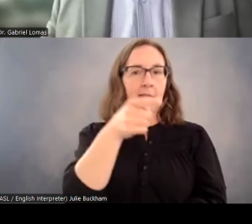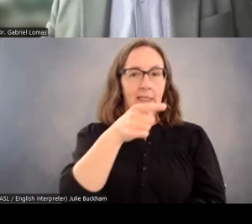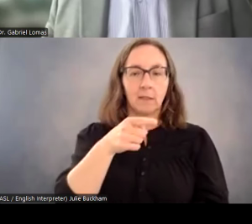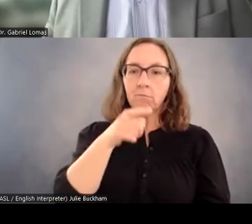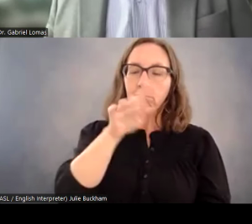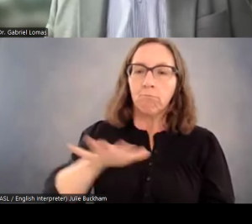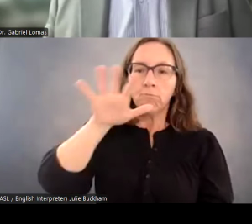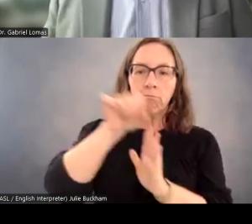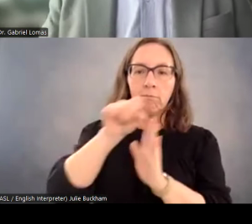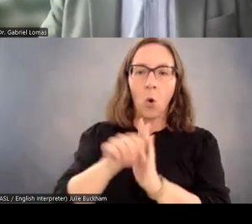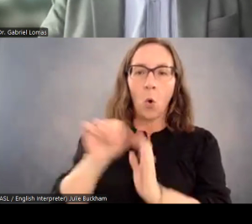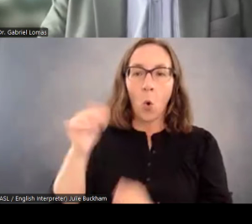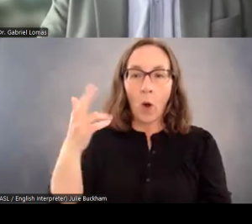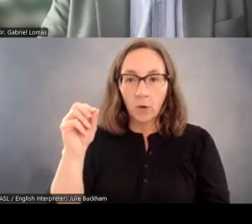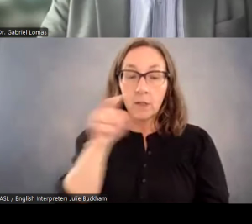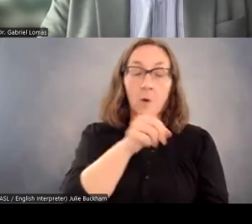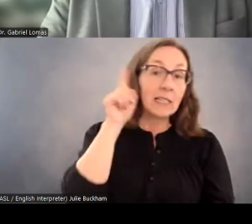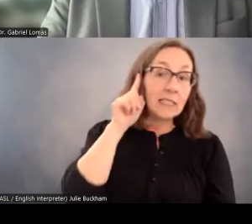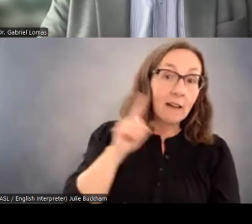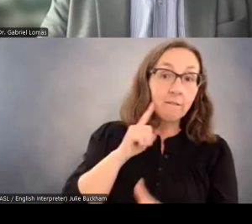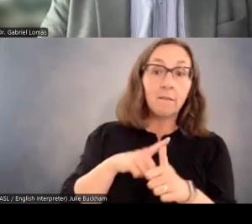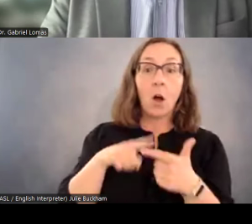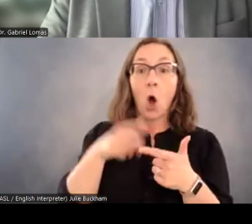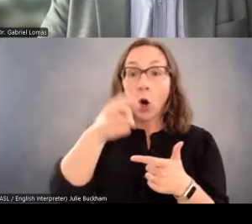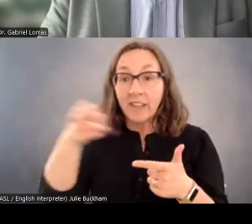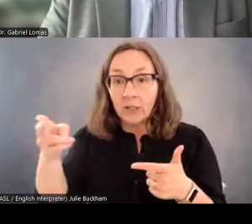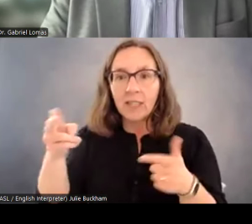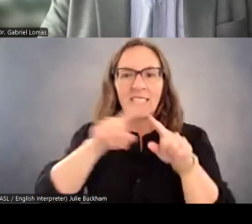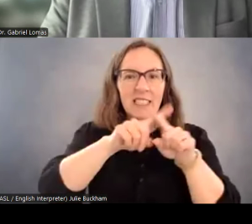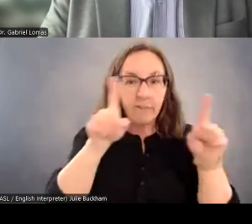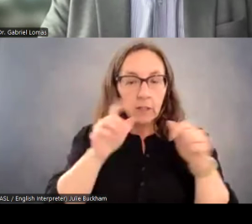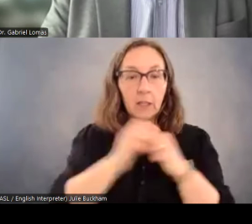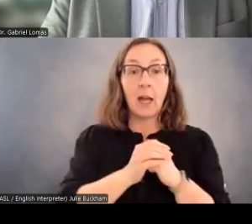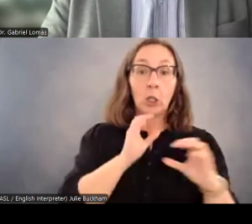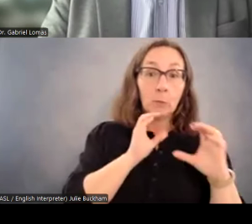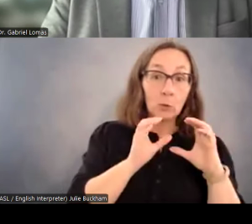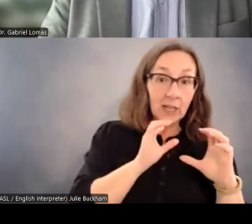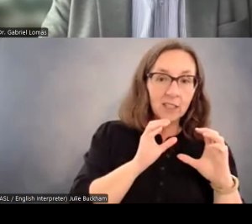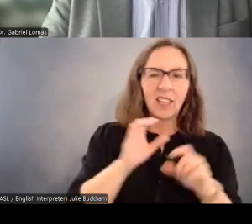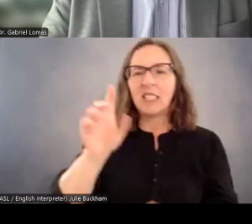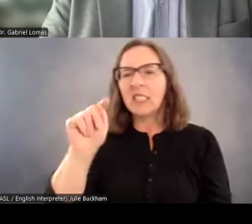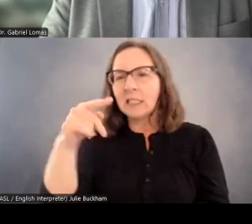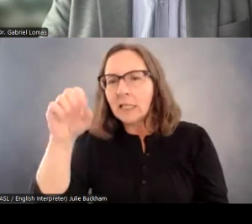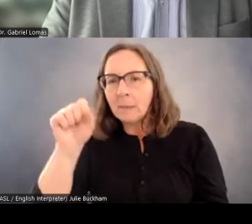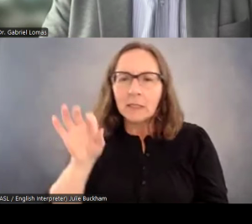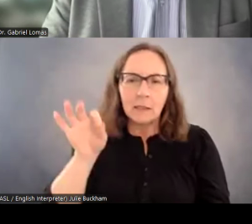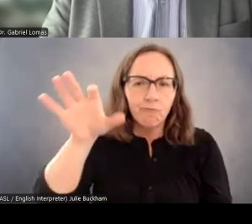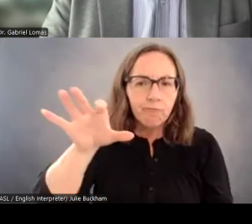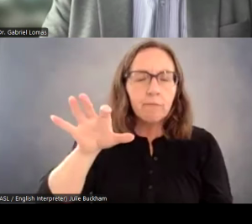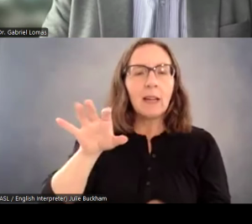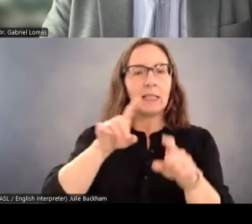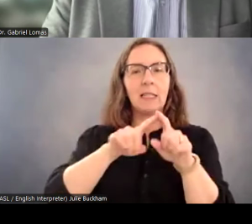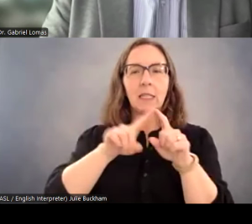a difference for I am deaf, I am hard of hearing, differences for communicating, some tips, and some different versions